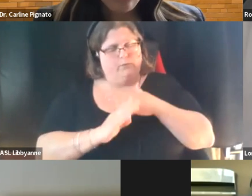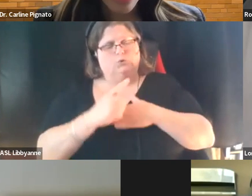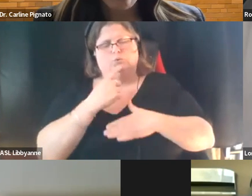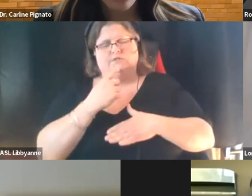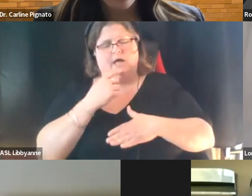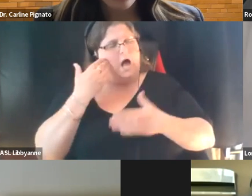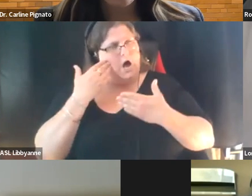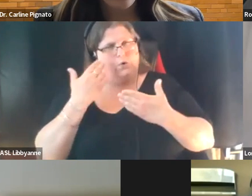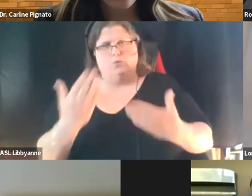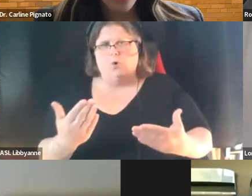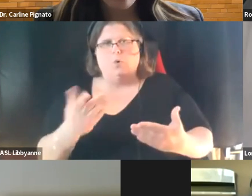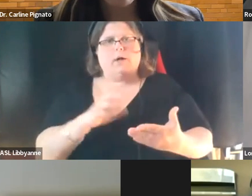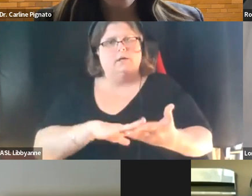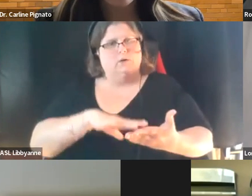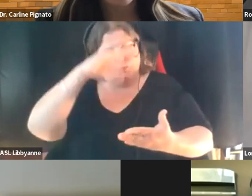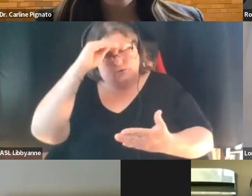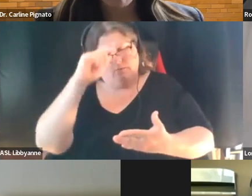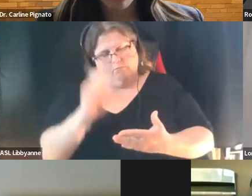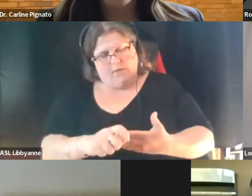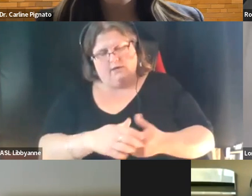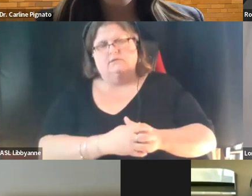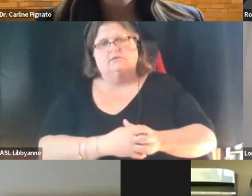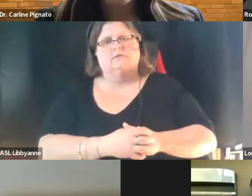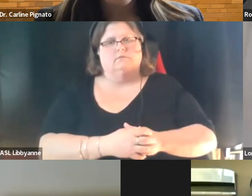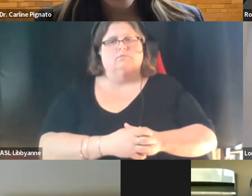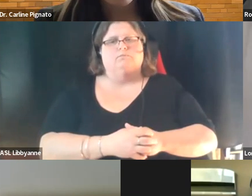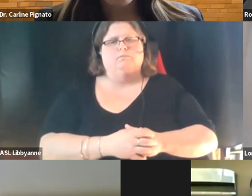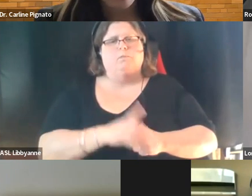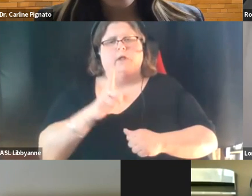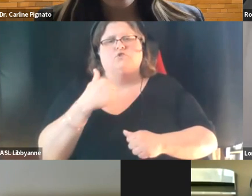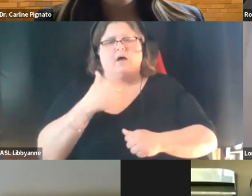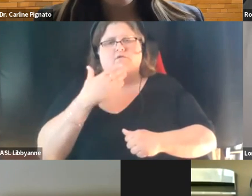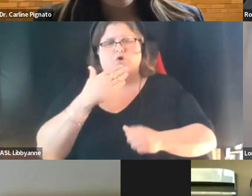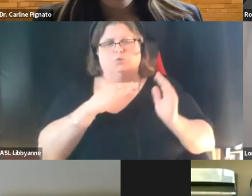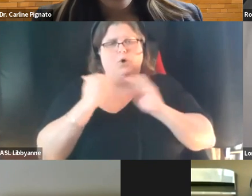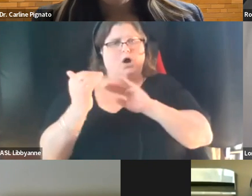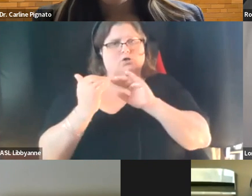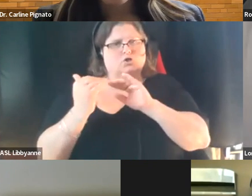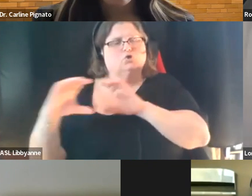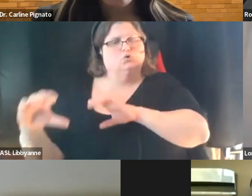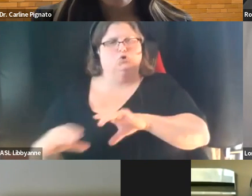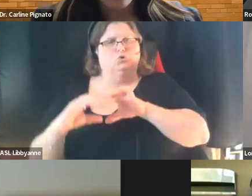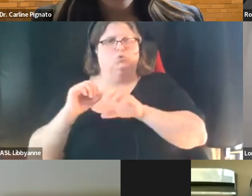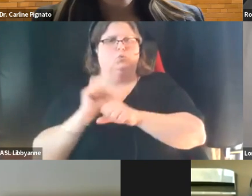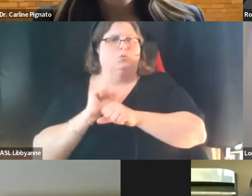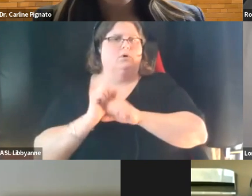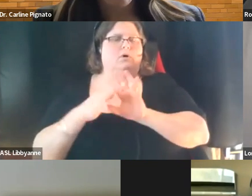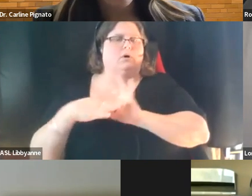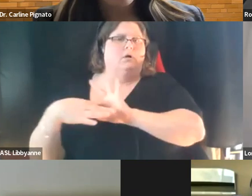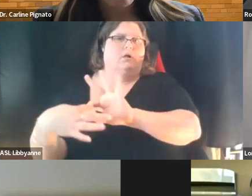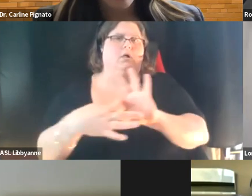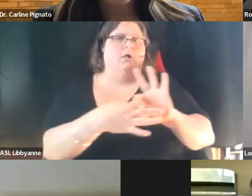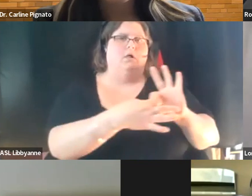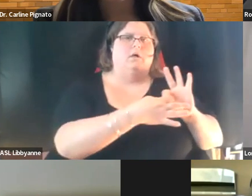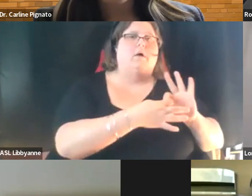know and what they need to know, and having really strategic partners in getting the work done. And when we speak of anti-racist